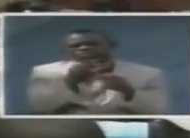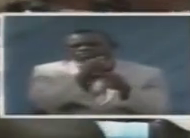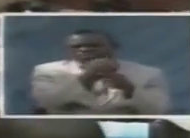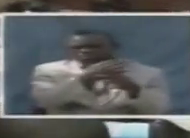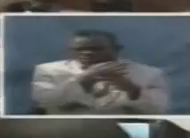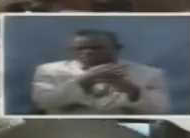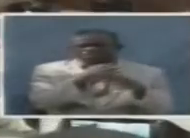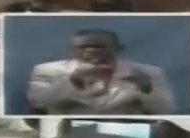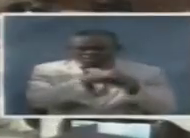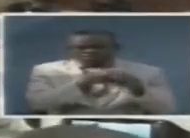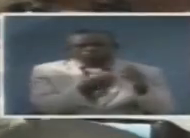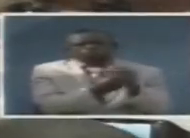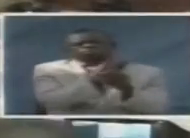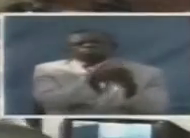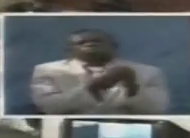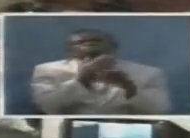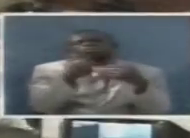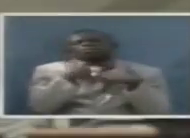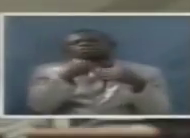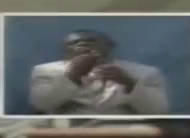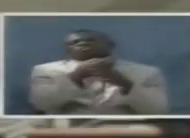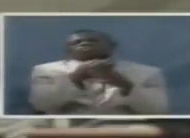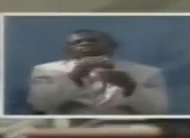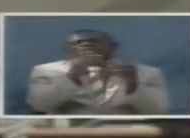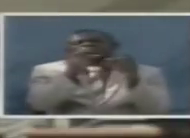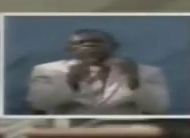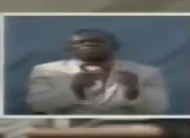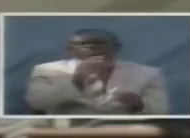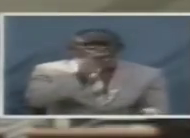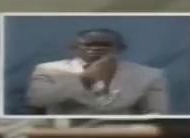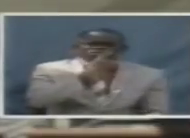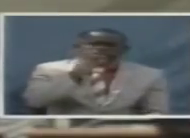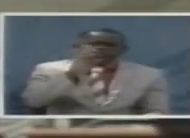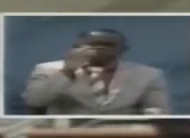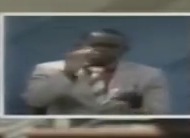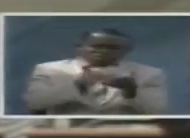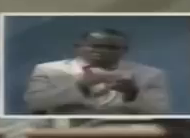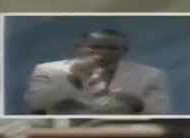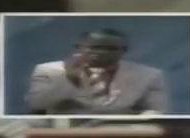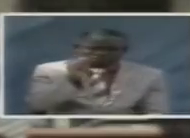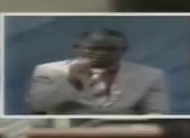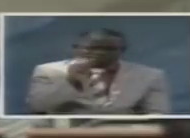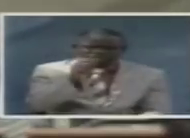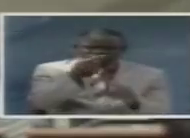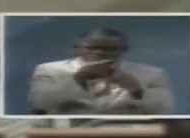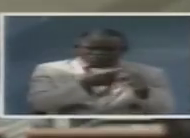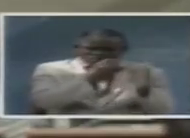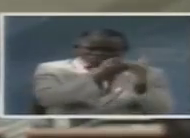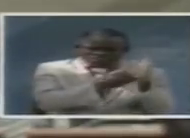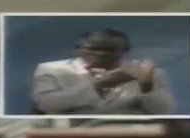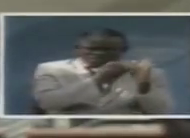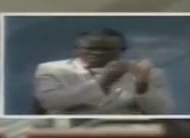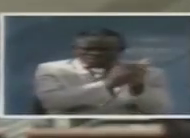capture and aquaculture fisheries to 77,000 tons for the period January to